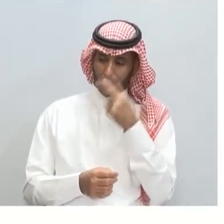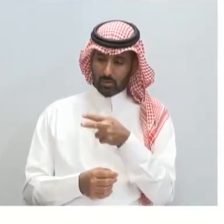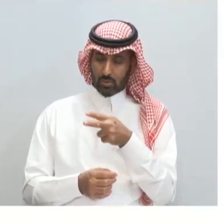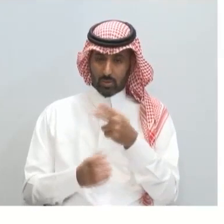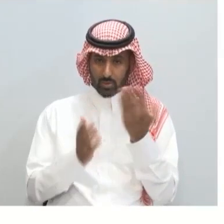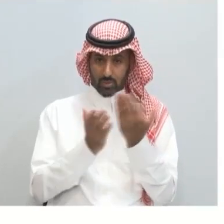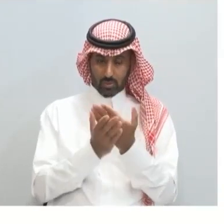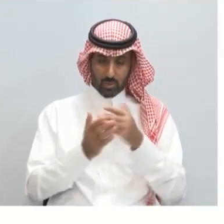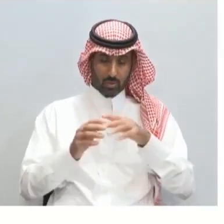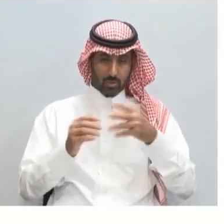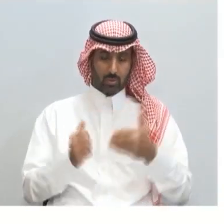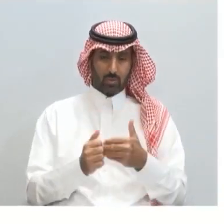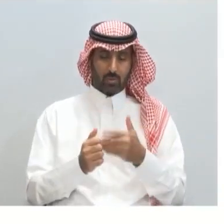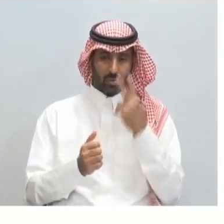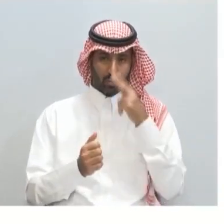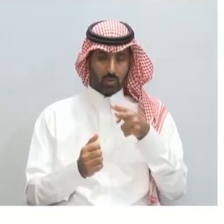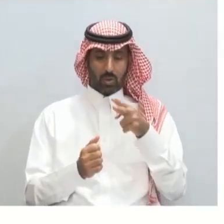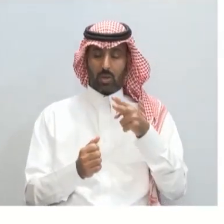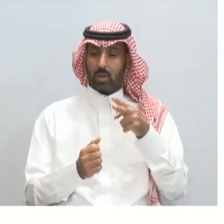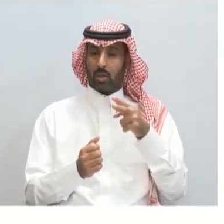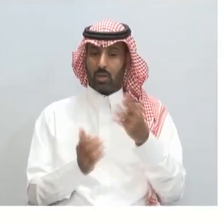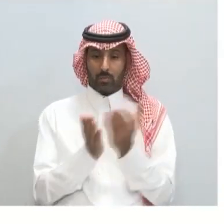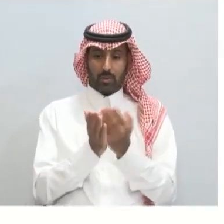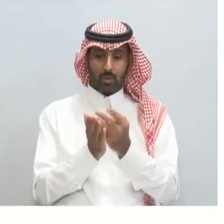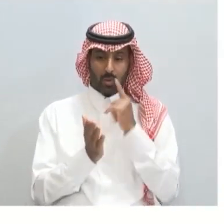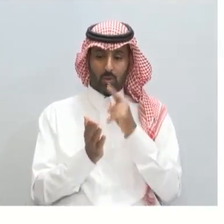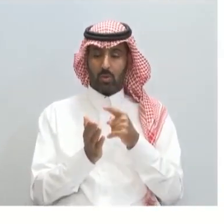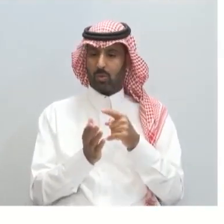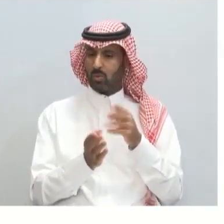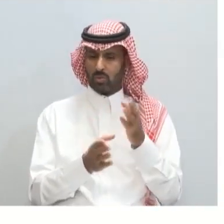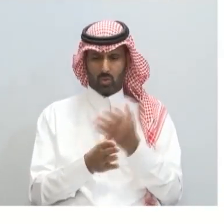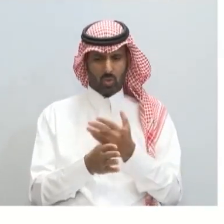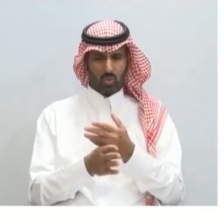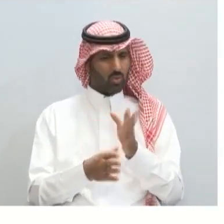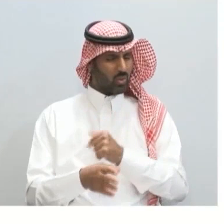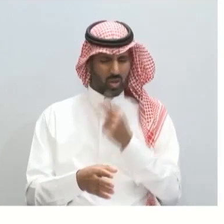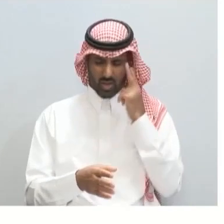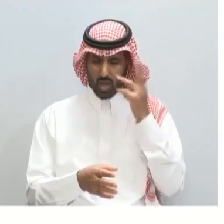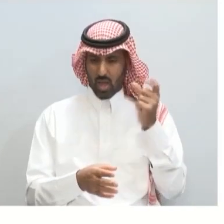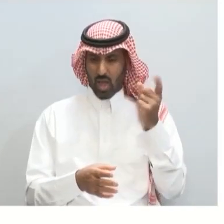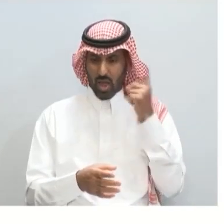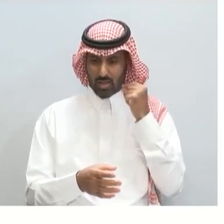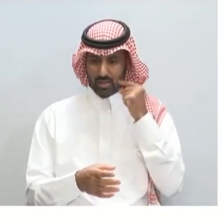class so you don't understand the lessons so what's the answer